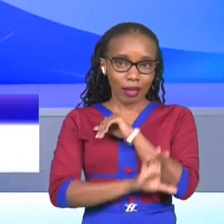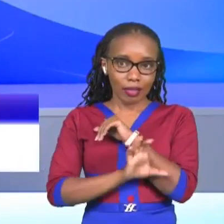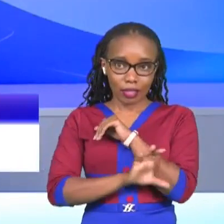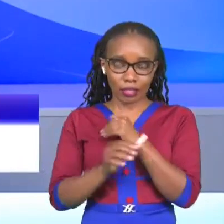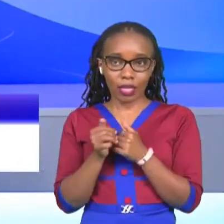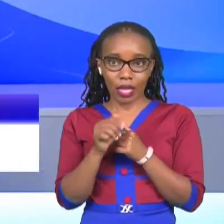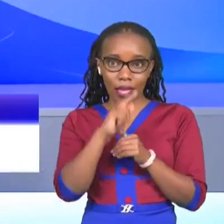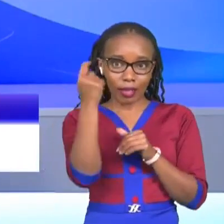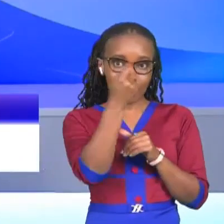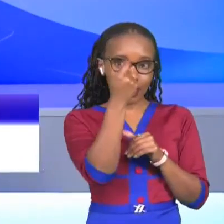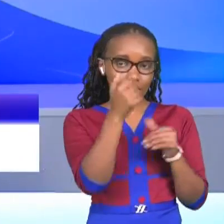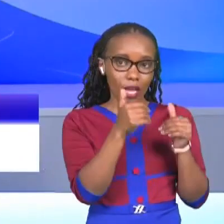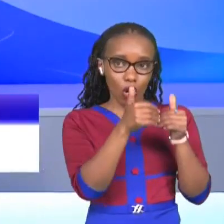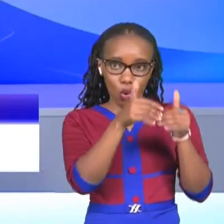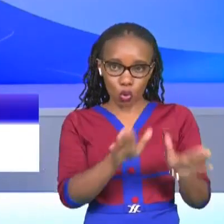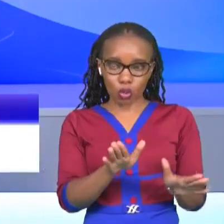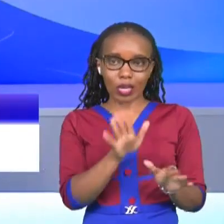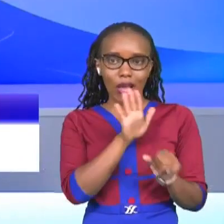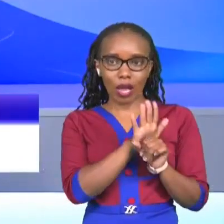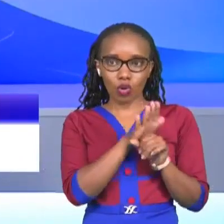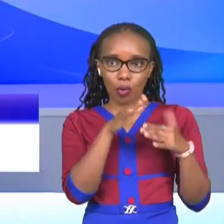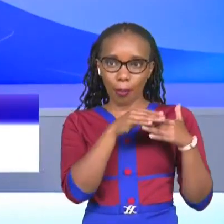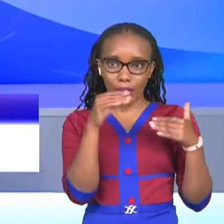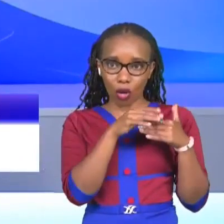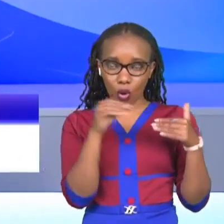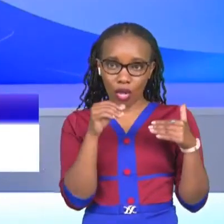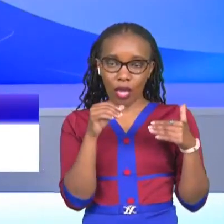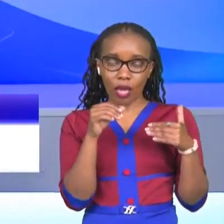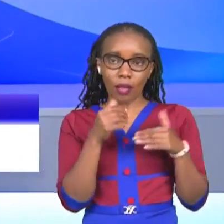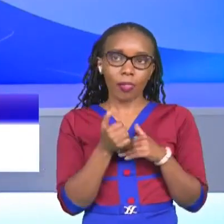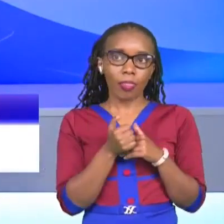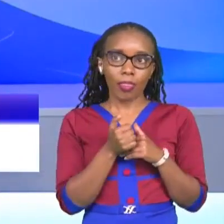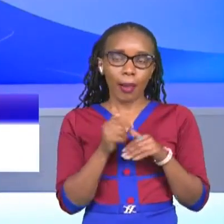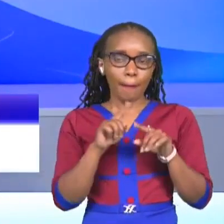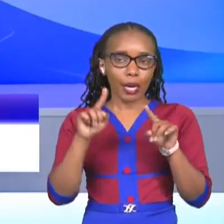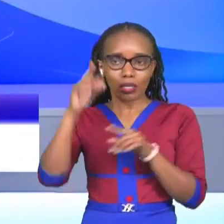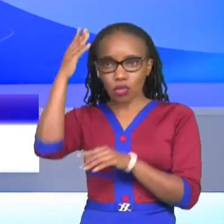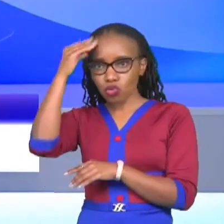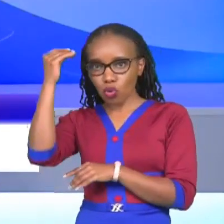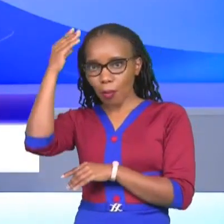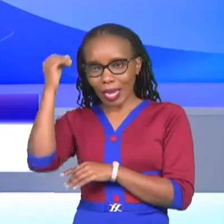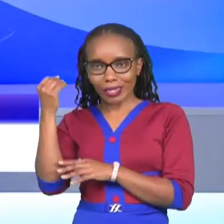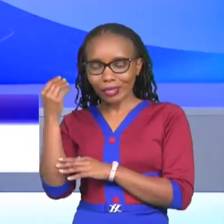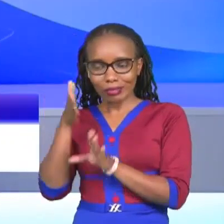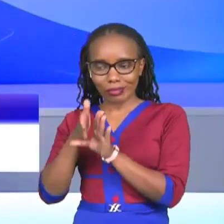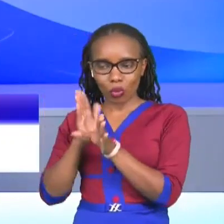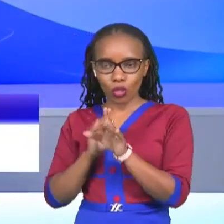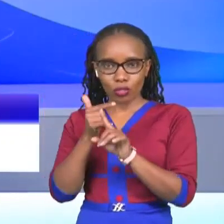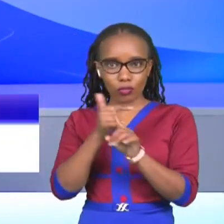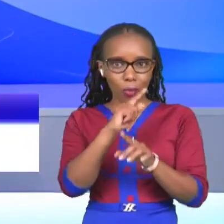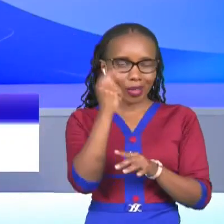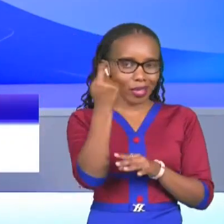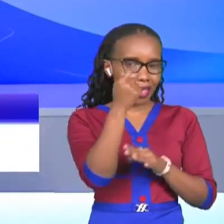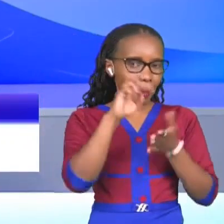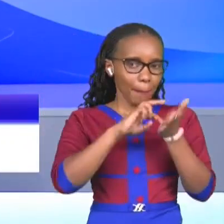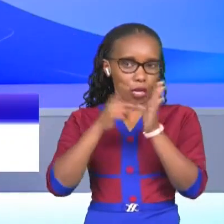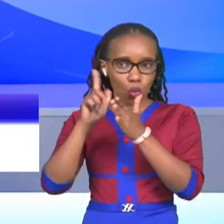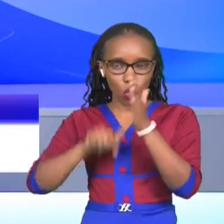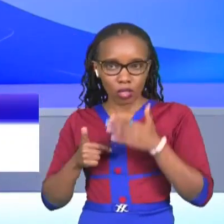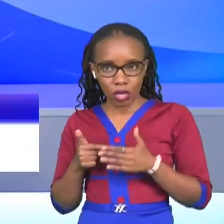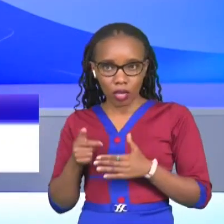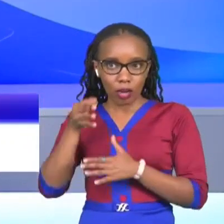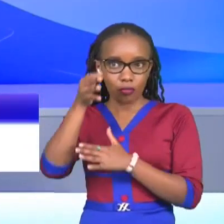Kenyan Miraa counting a $1 billion market loss. But what does Somalia's pullout mean for Kenya, and what's the future